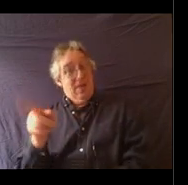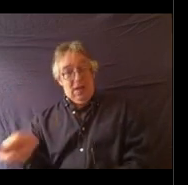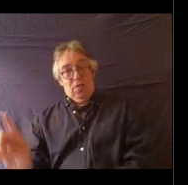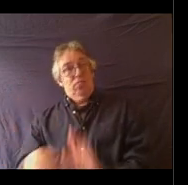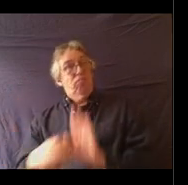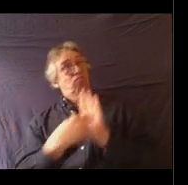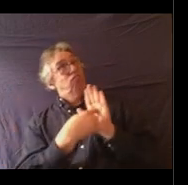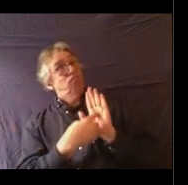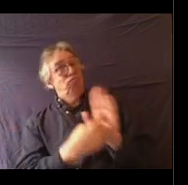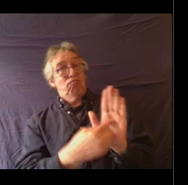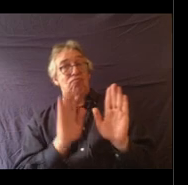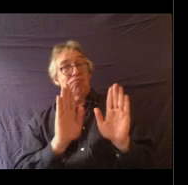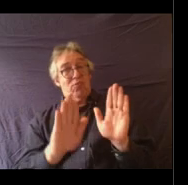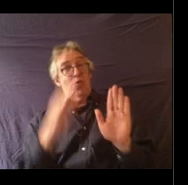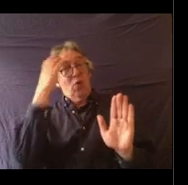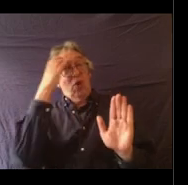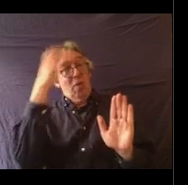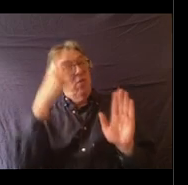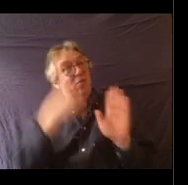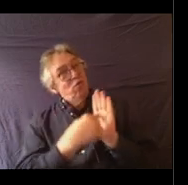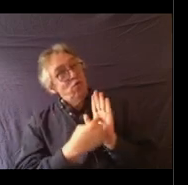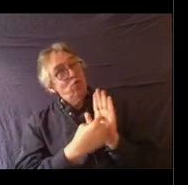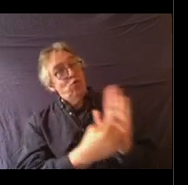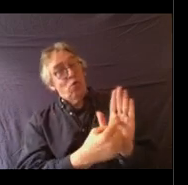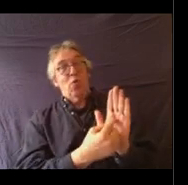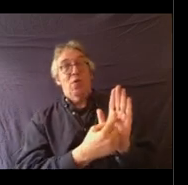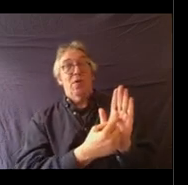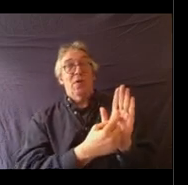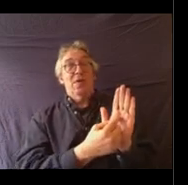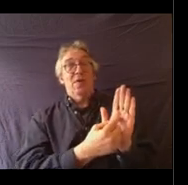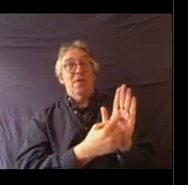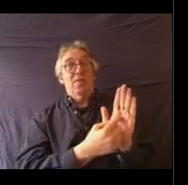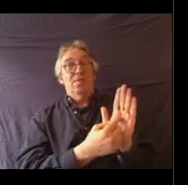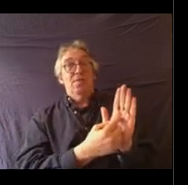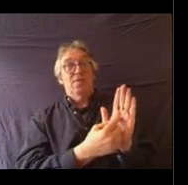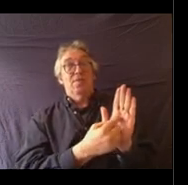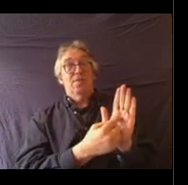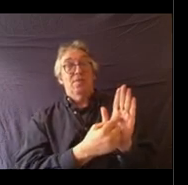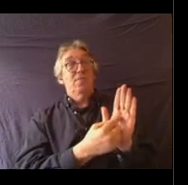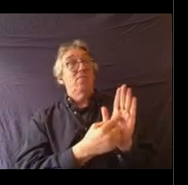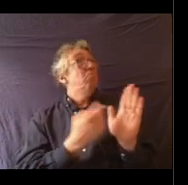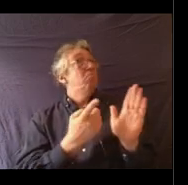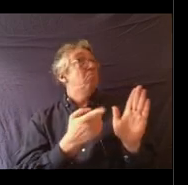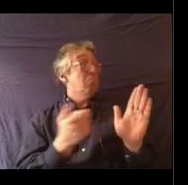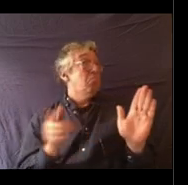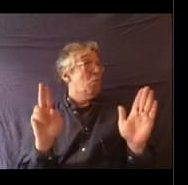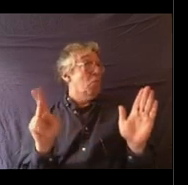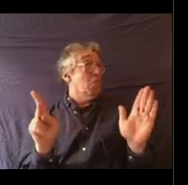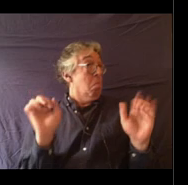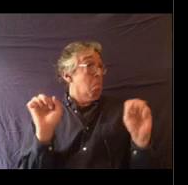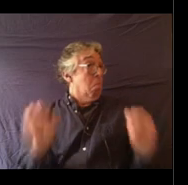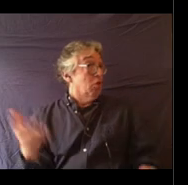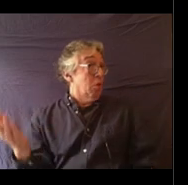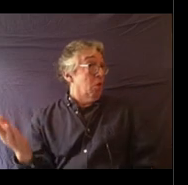government, that your national policymakers, that is possible. And thanks to this